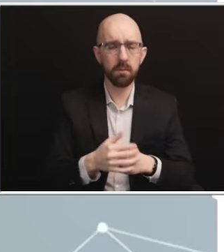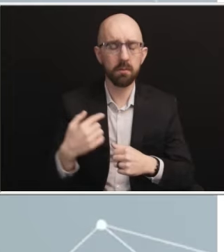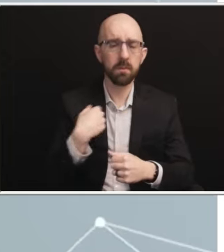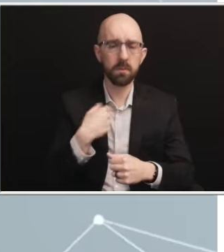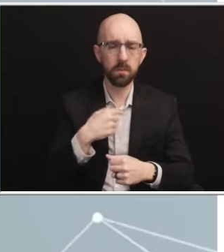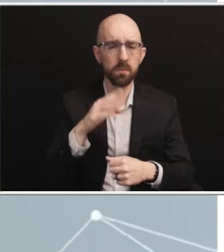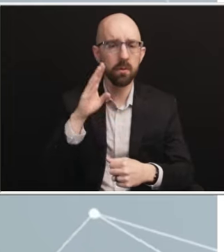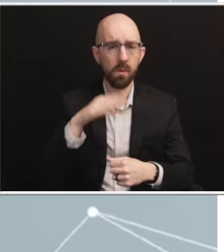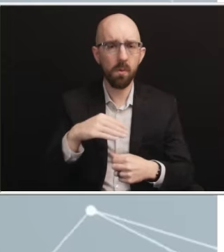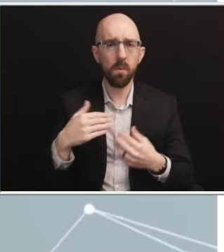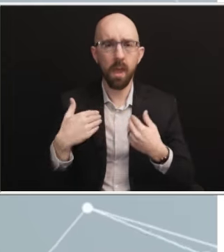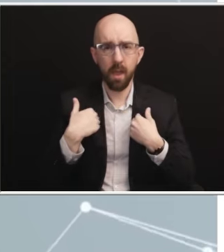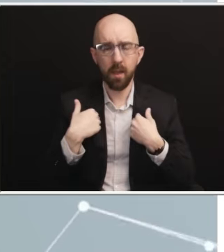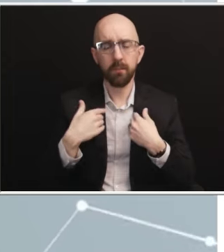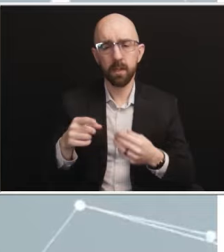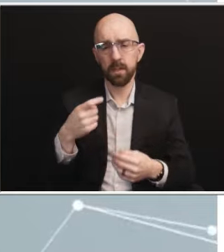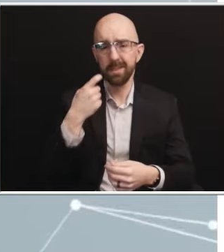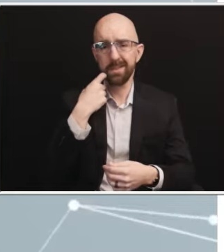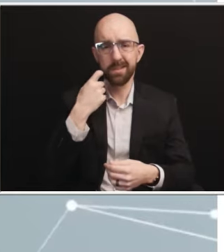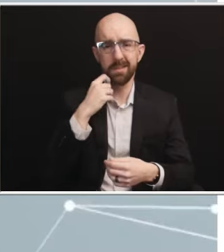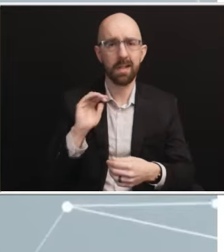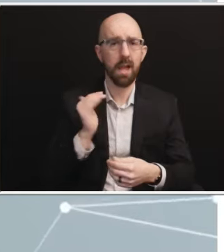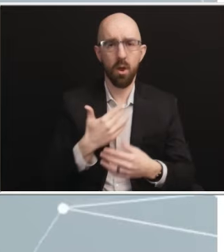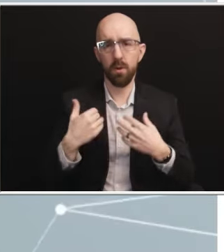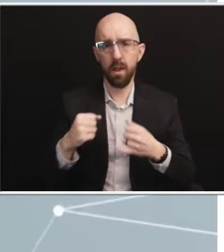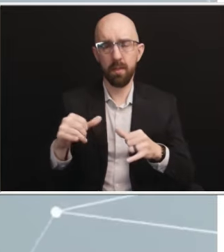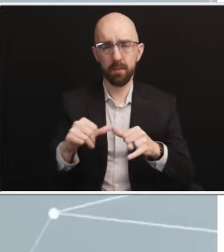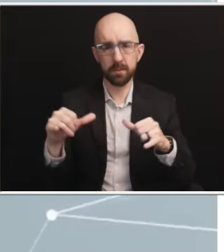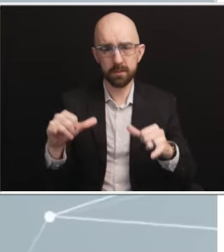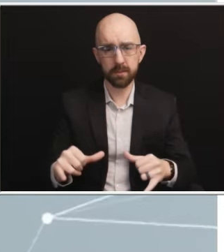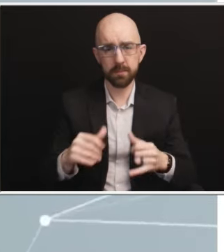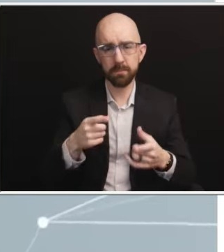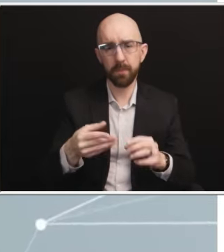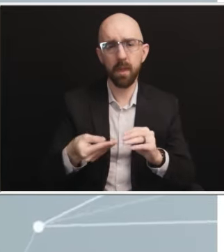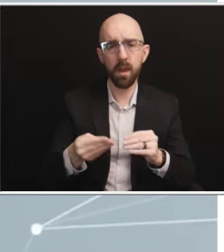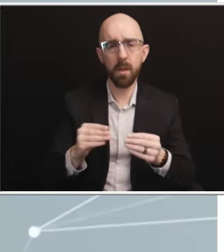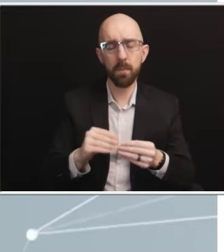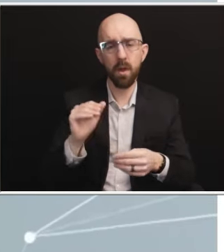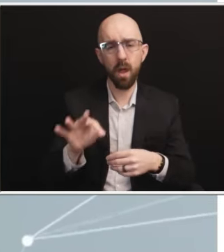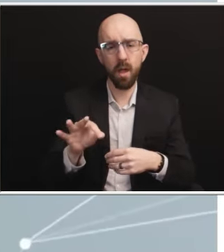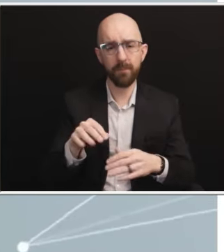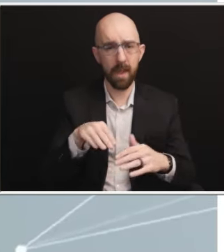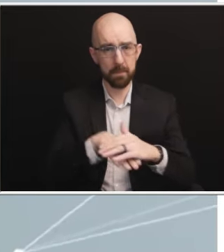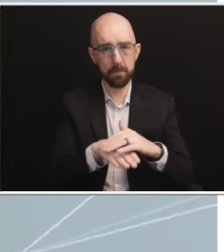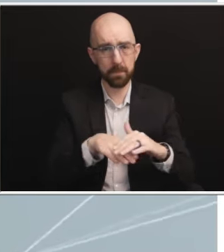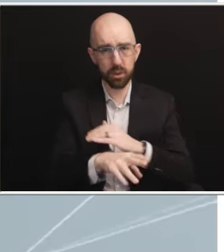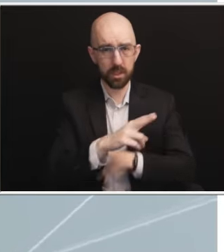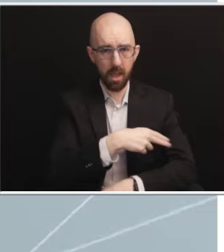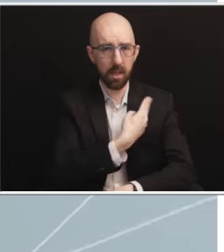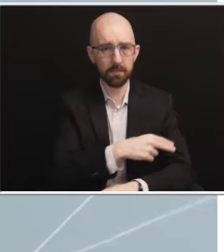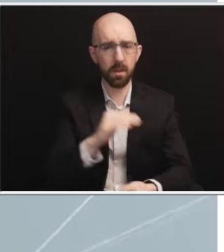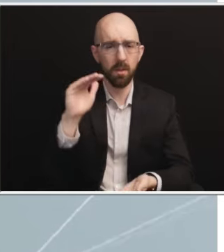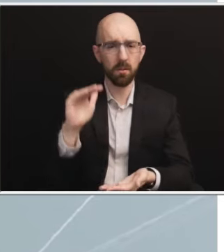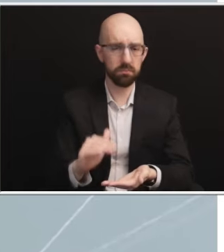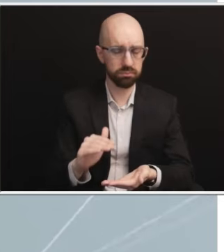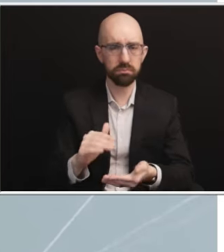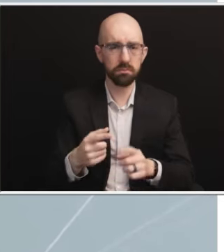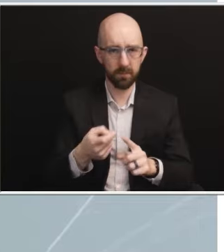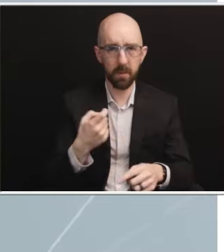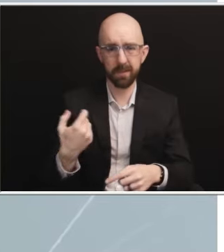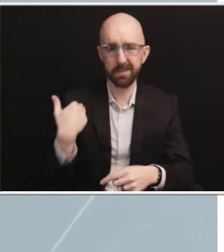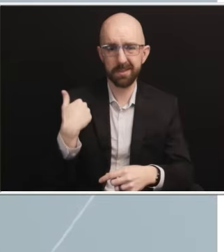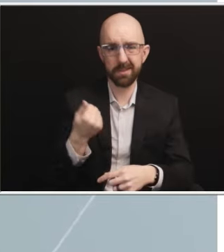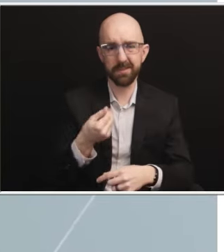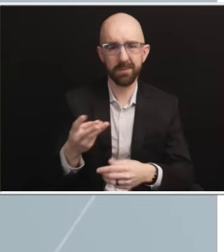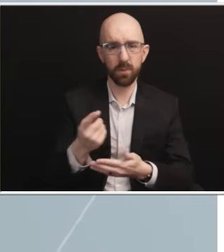have recently at our health system, the numbers of admissions have gone down considerably from a few weeks ago, where